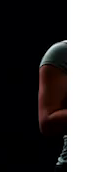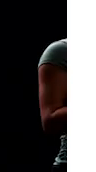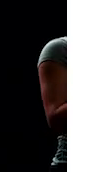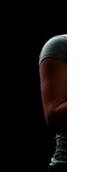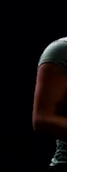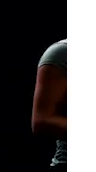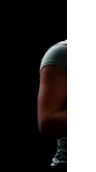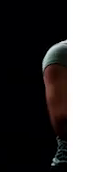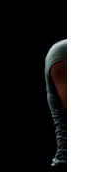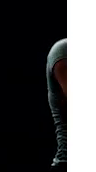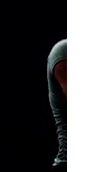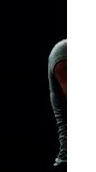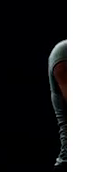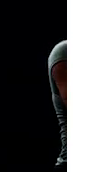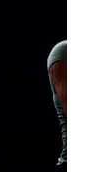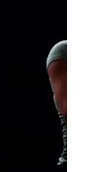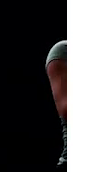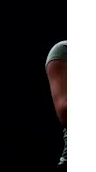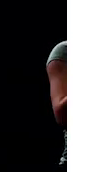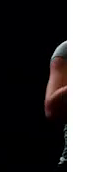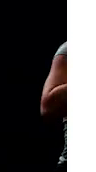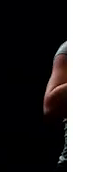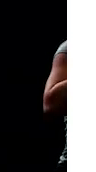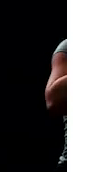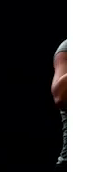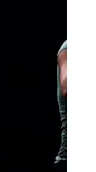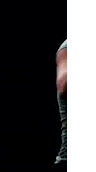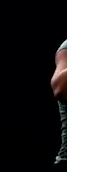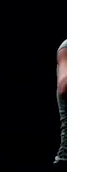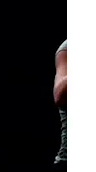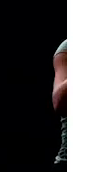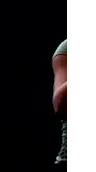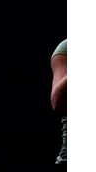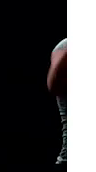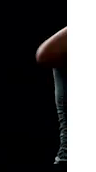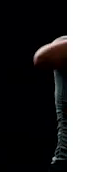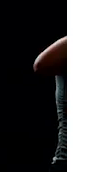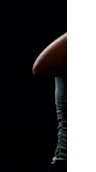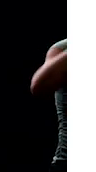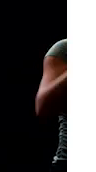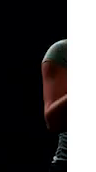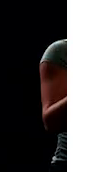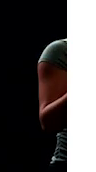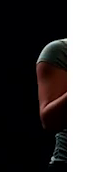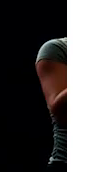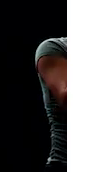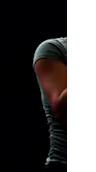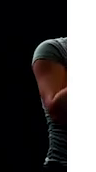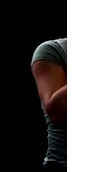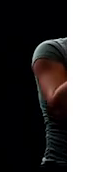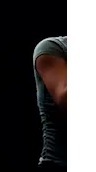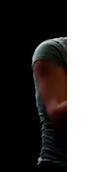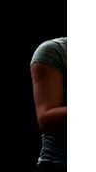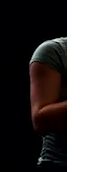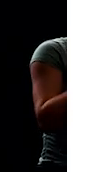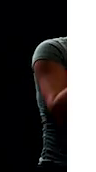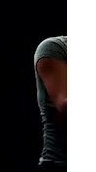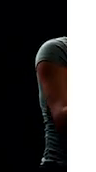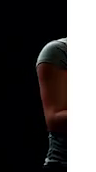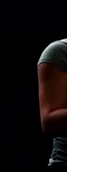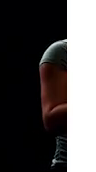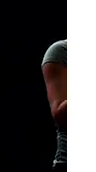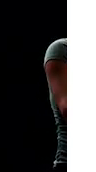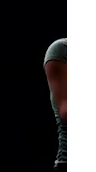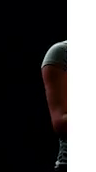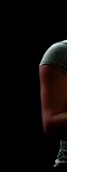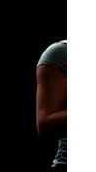job applications, think your design isn't good enough, just keep working. You fear less when you